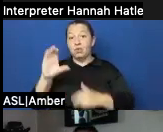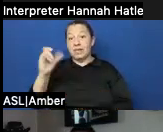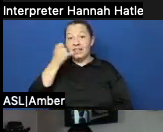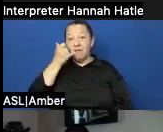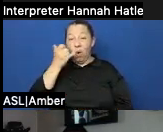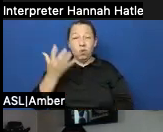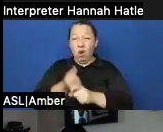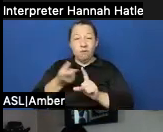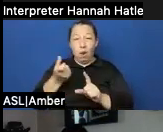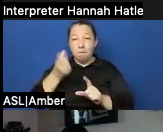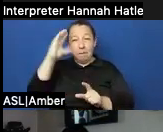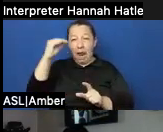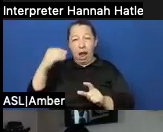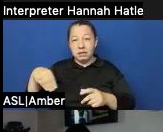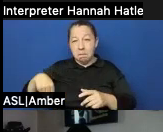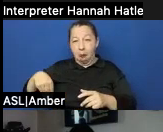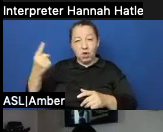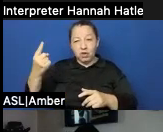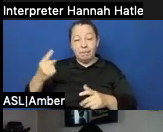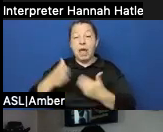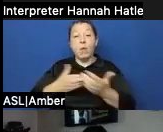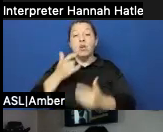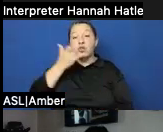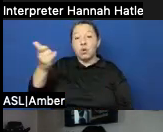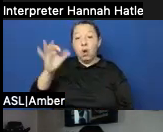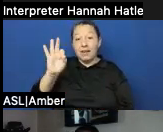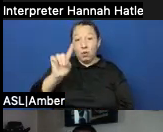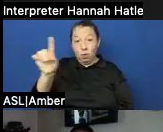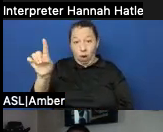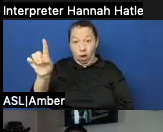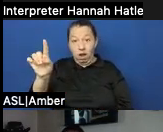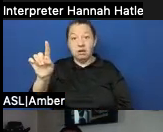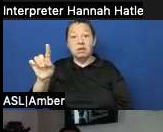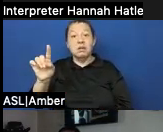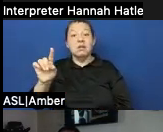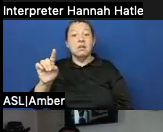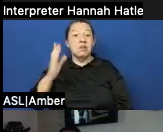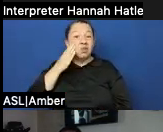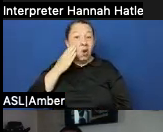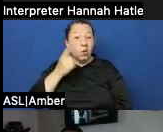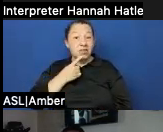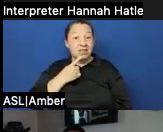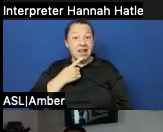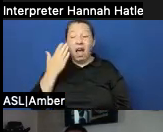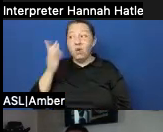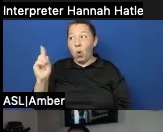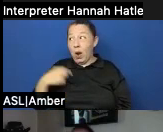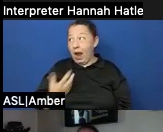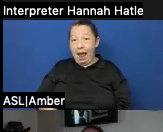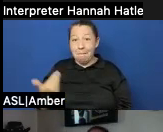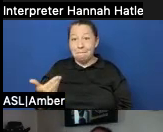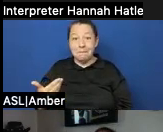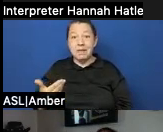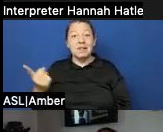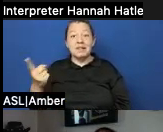something happened. And she called 911. But you know what she said? I don't know where I am. They couldn't find